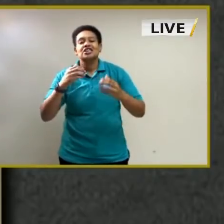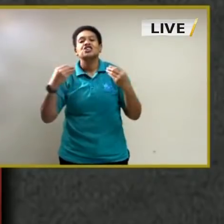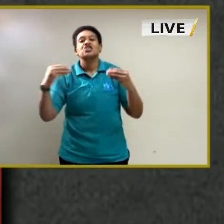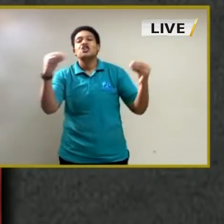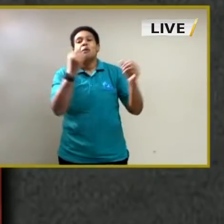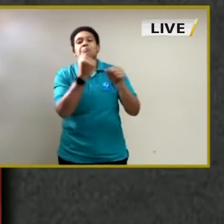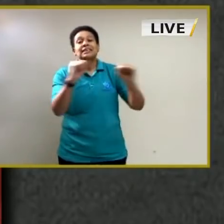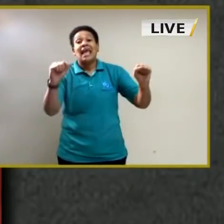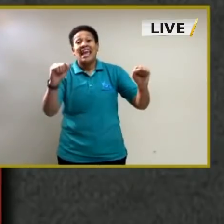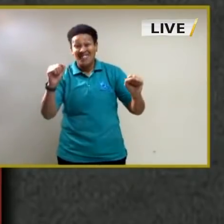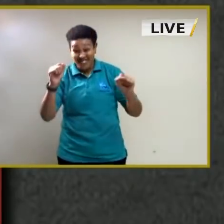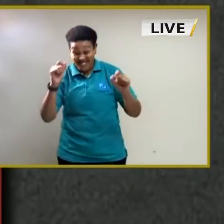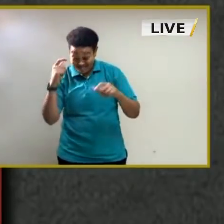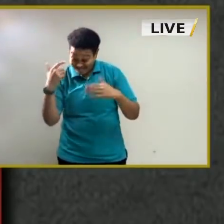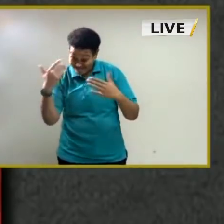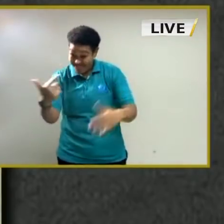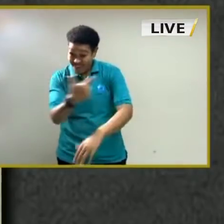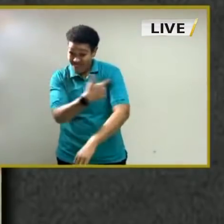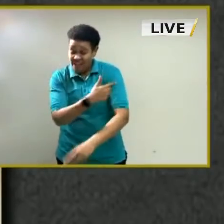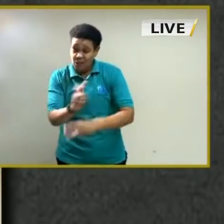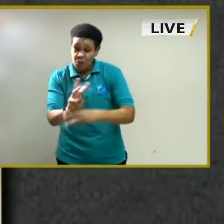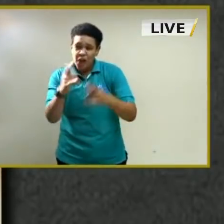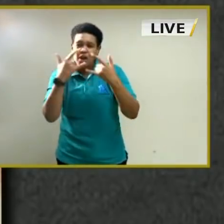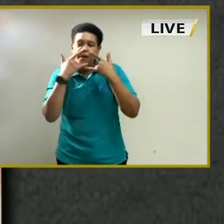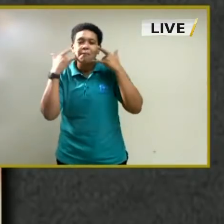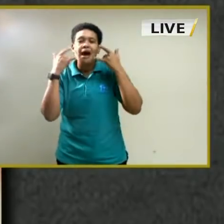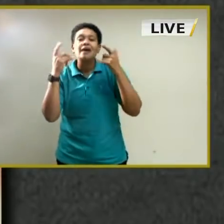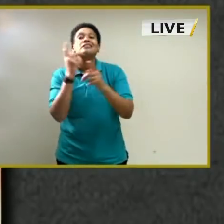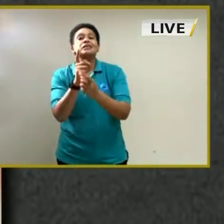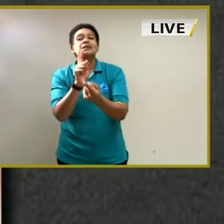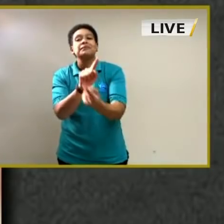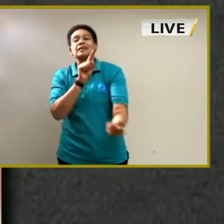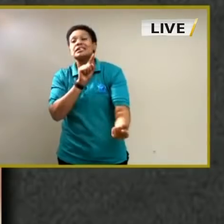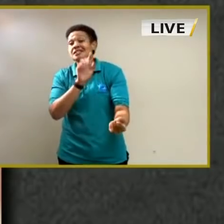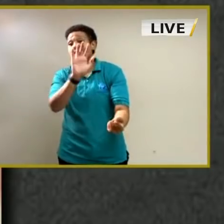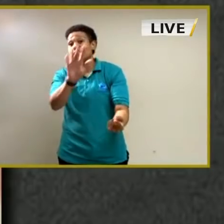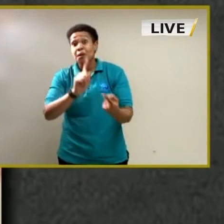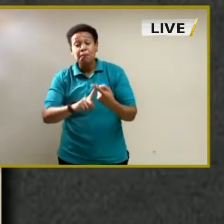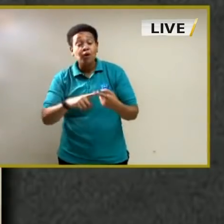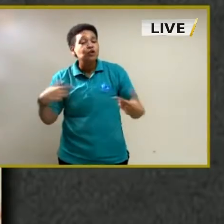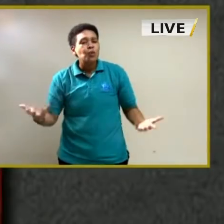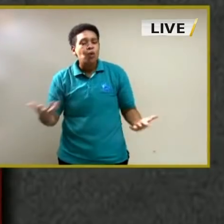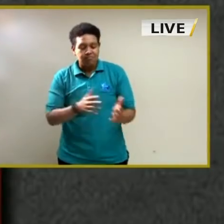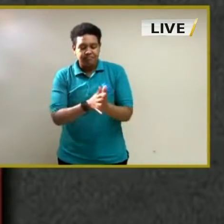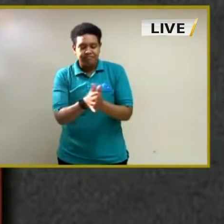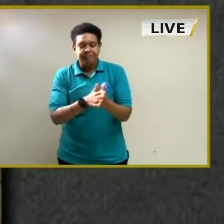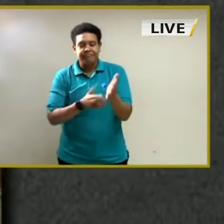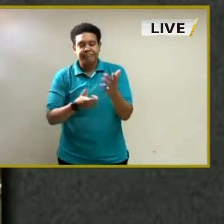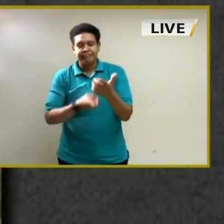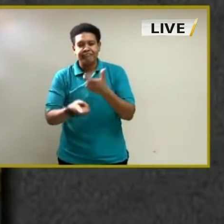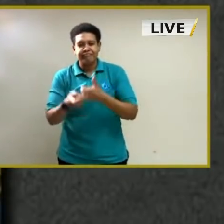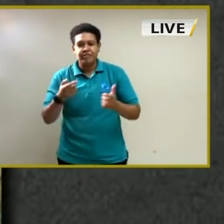safe, Get vaccinated. wear your mask, keep your distance, and sanitize